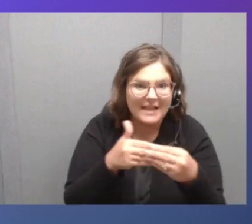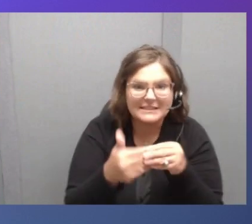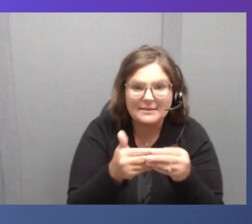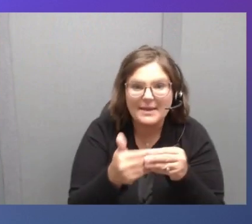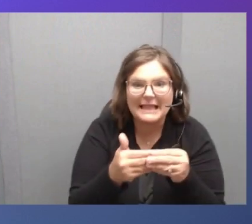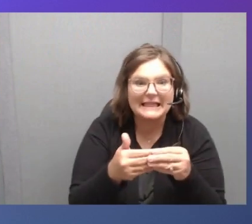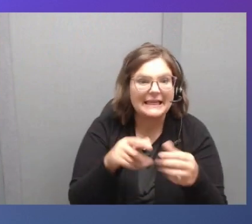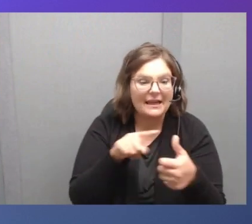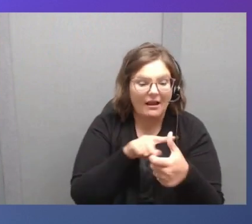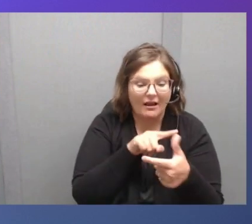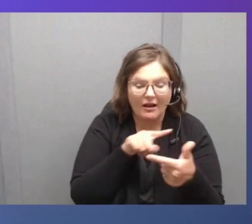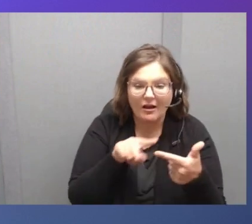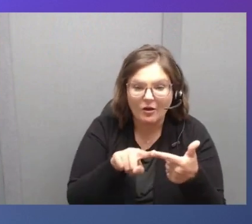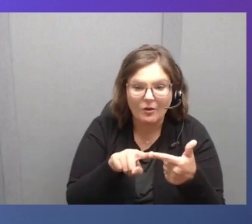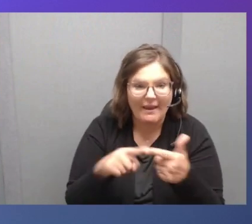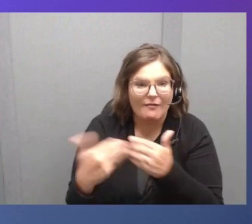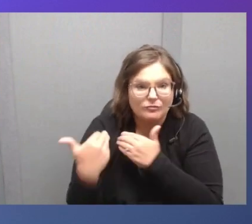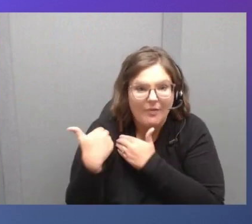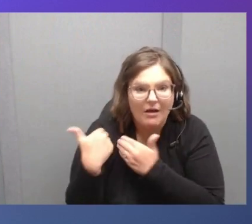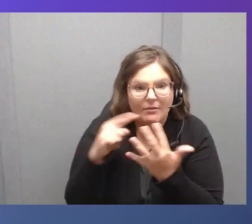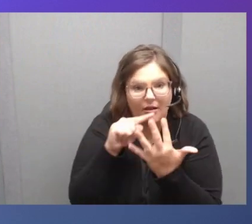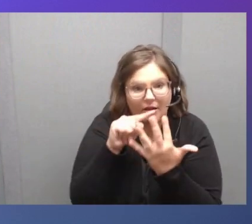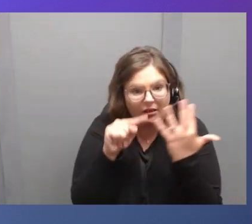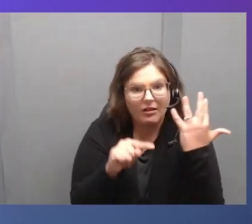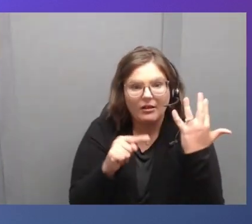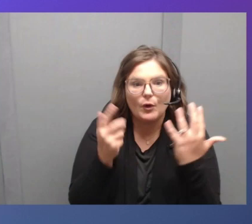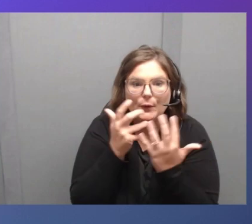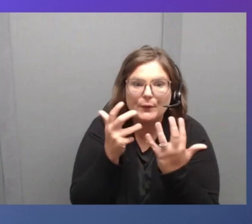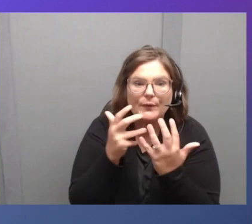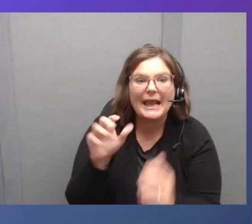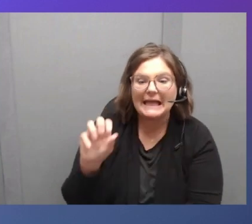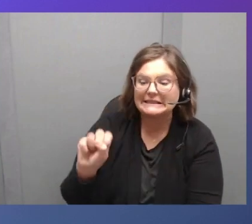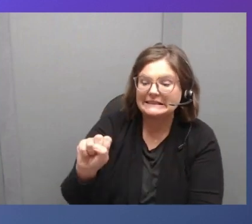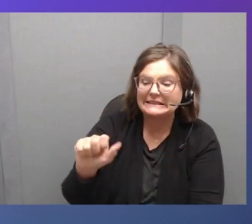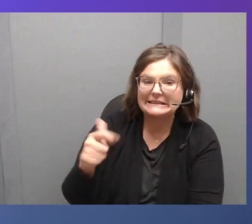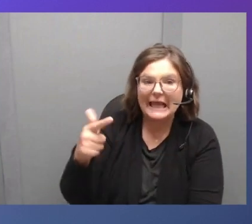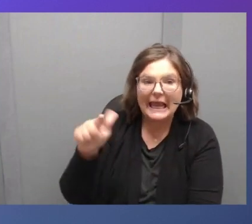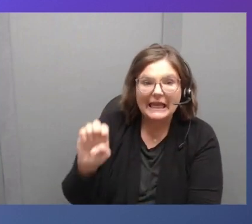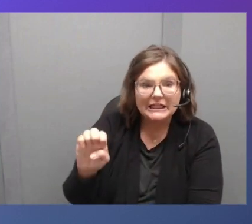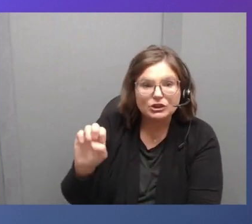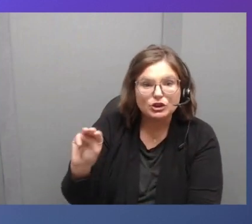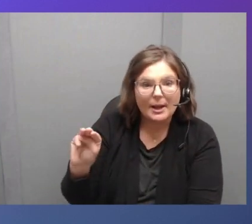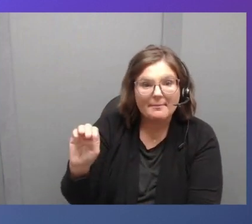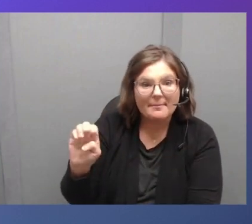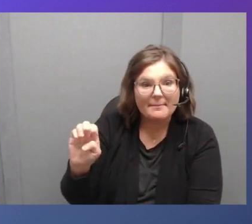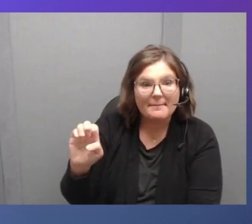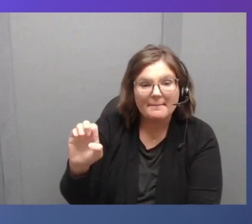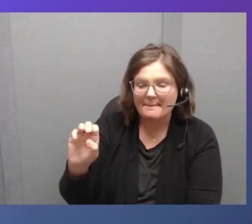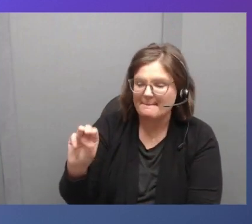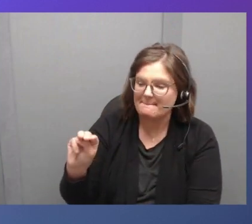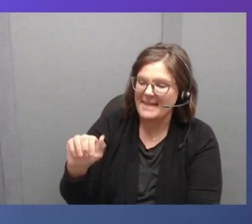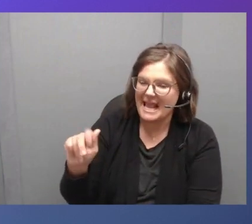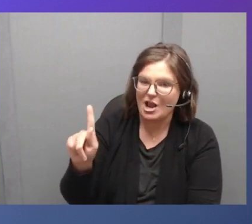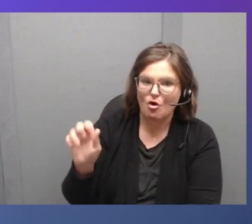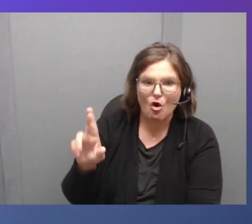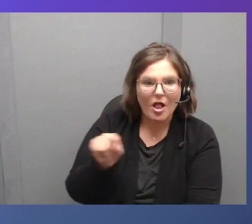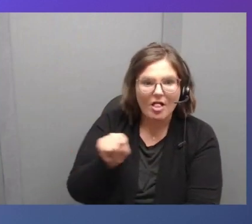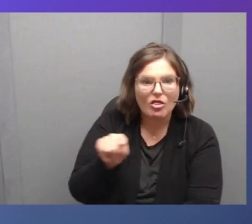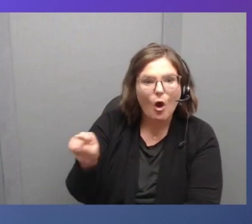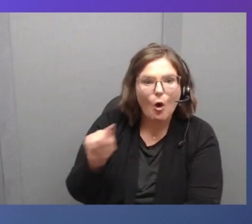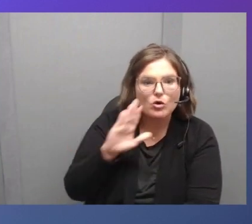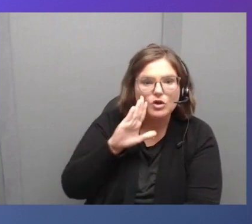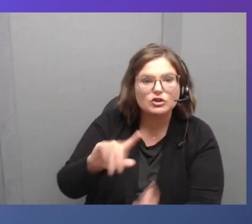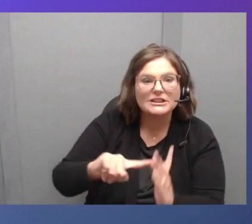And most importantly, through the example that we've provided with SageMaker, I hope this demonstrates to all of you that that's just the start of how you might extend a